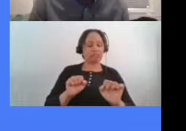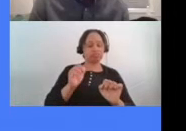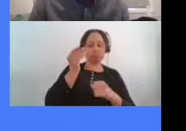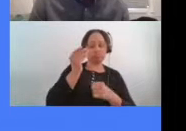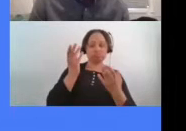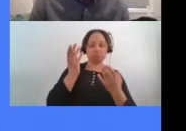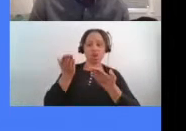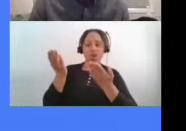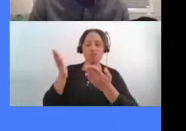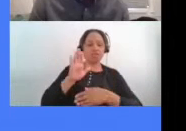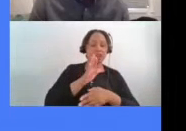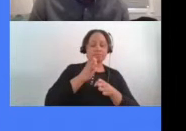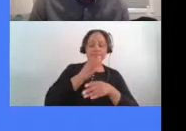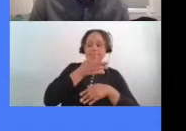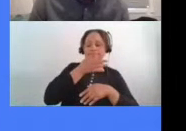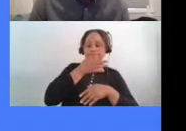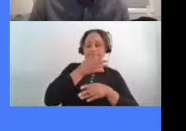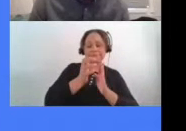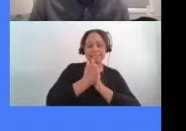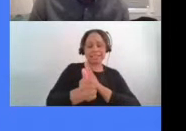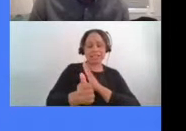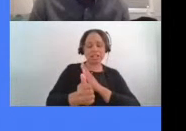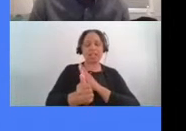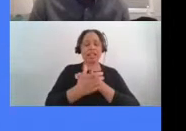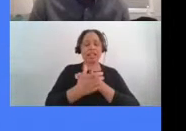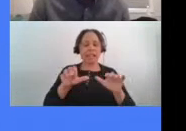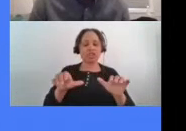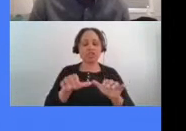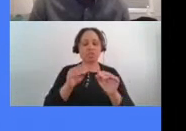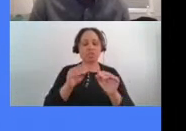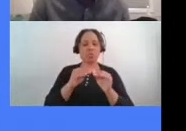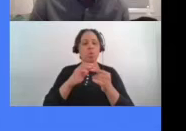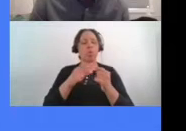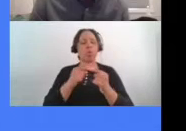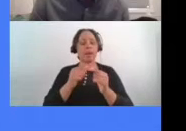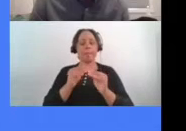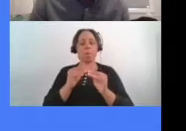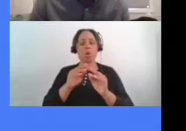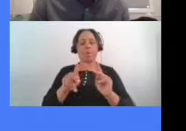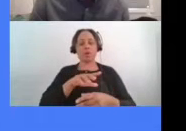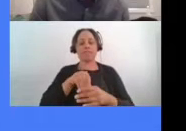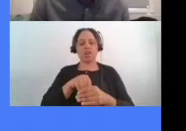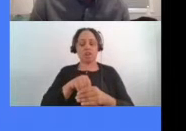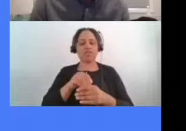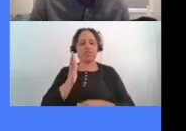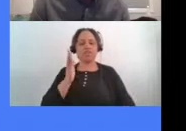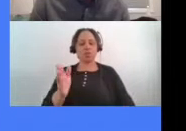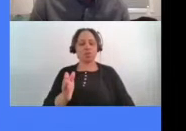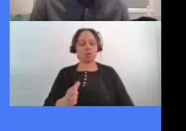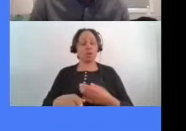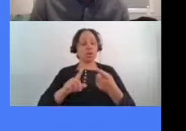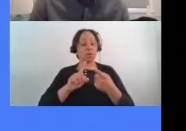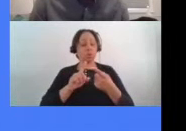can do quite a bit more when we have more hands on deck. So one of the things that we're doing is we're kind